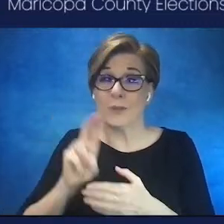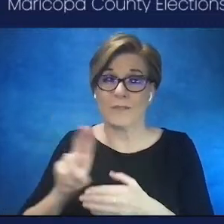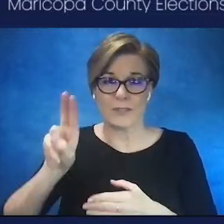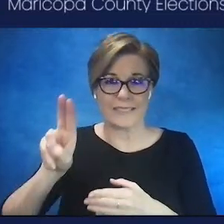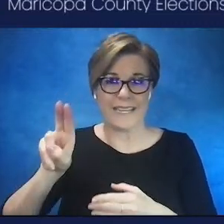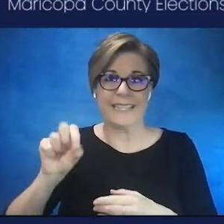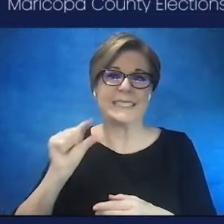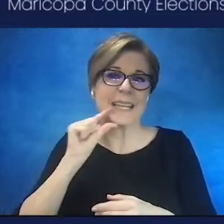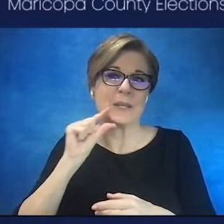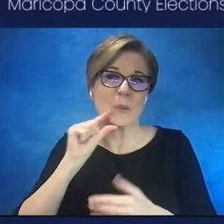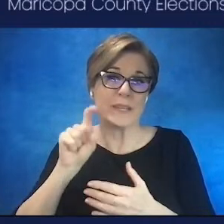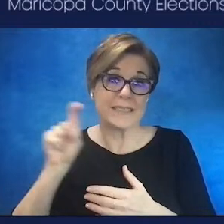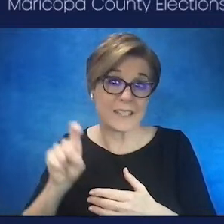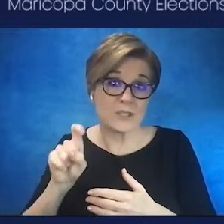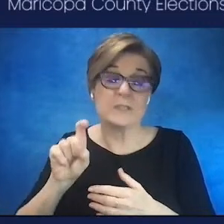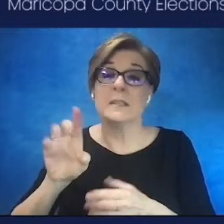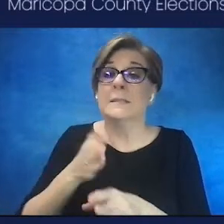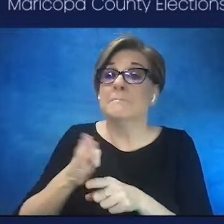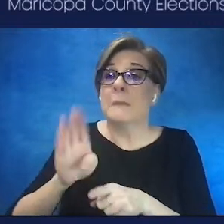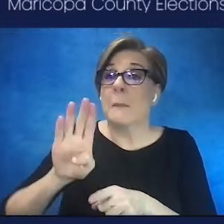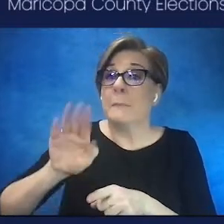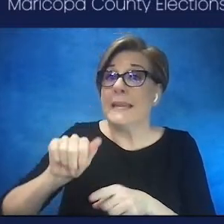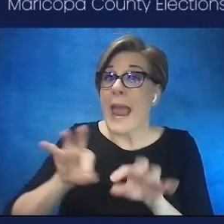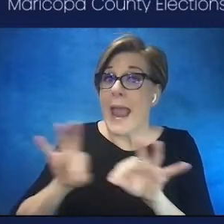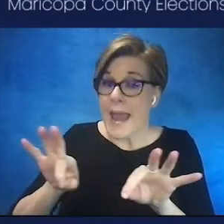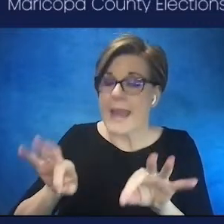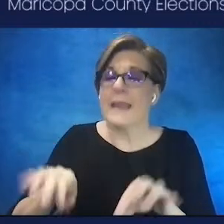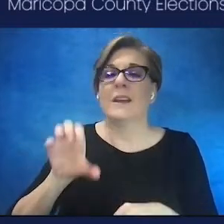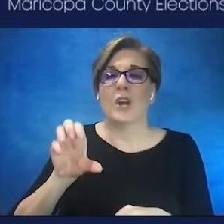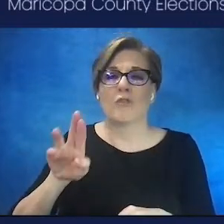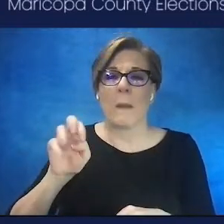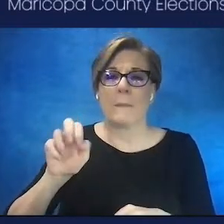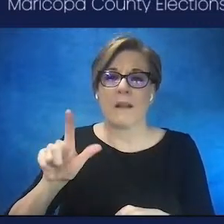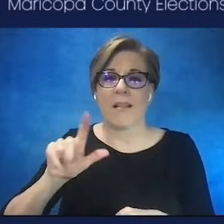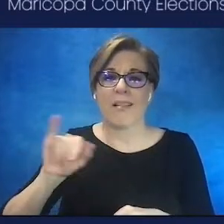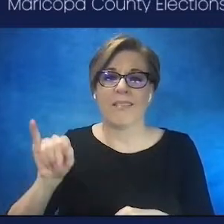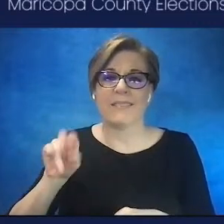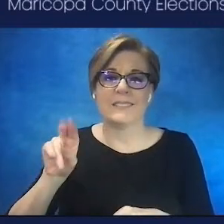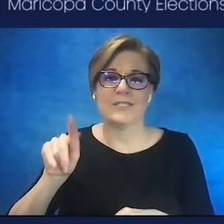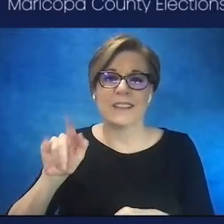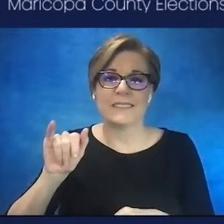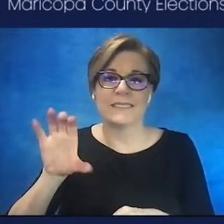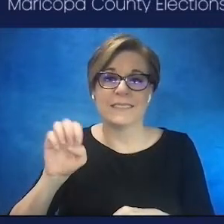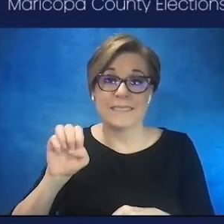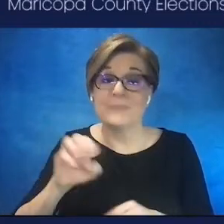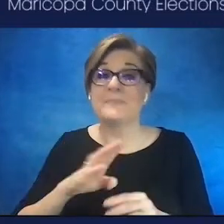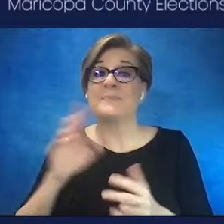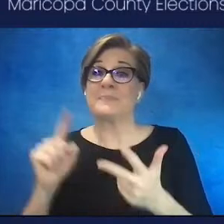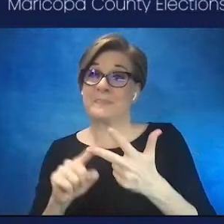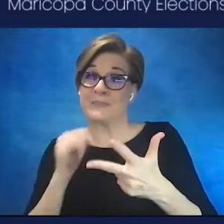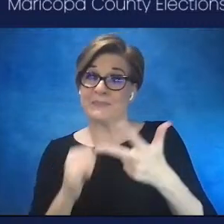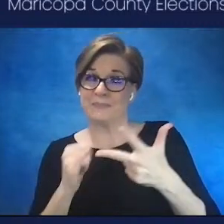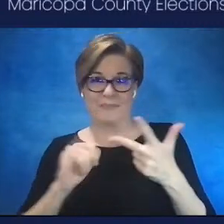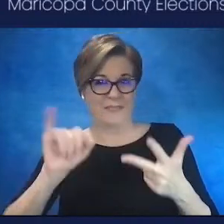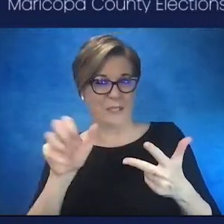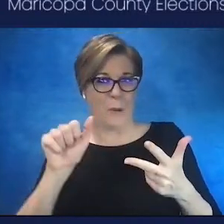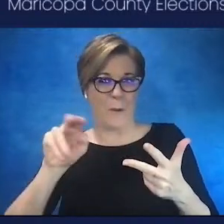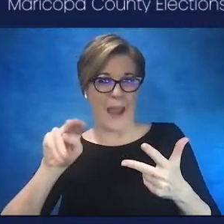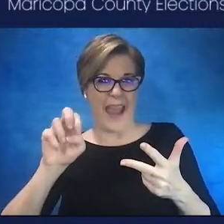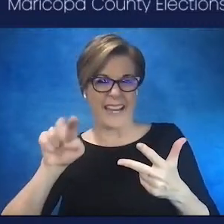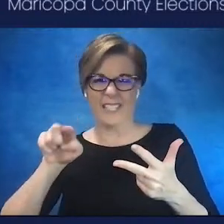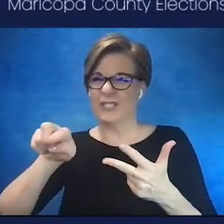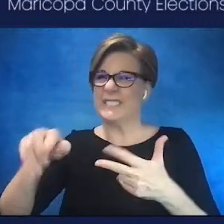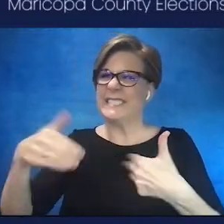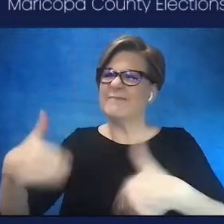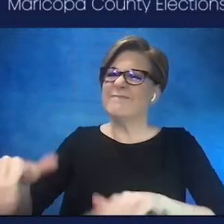Antonio, Texas, with a Bachelor's of Science degree in criminal justice. And Joanne, she is our